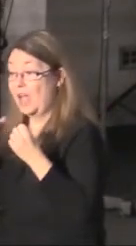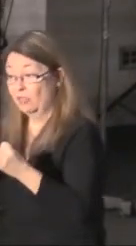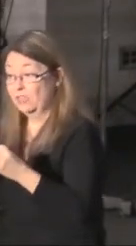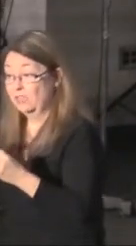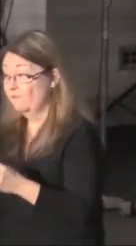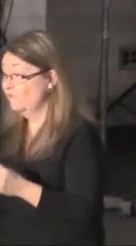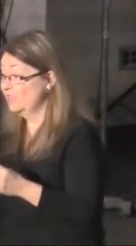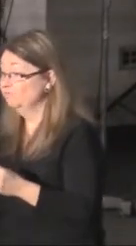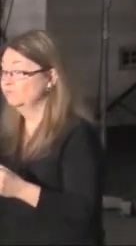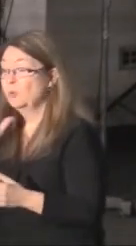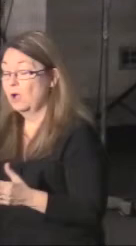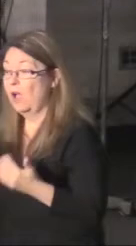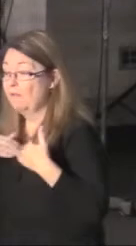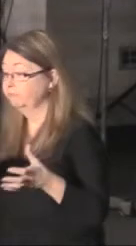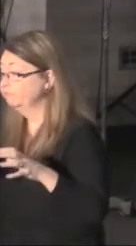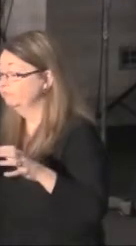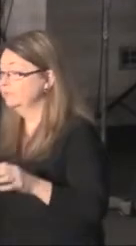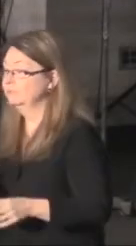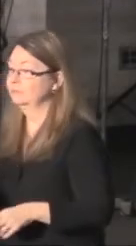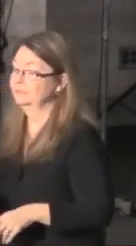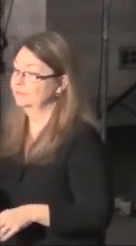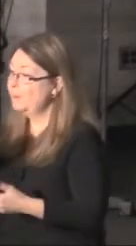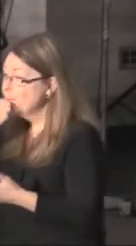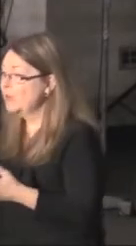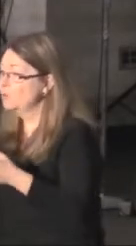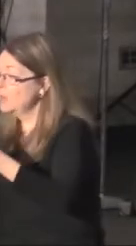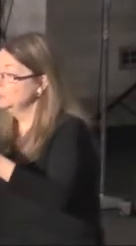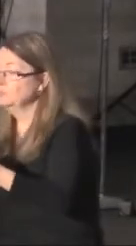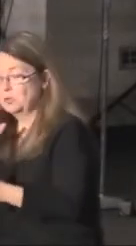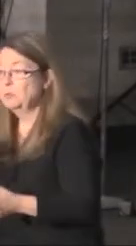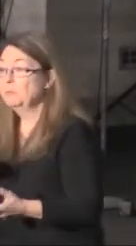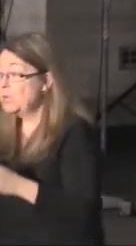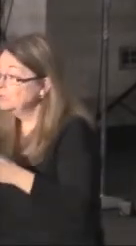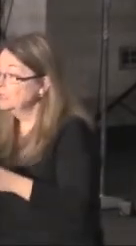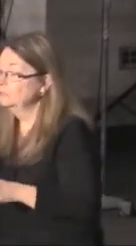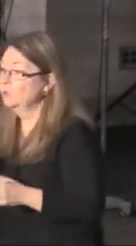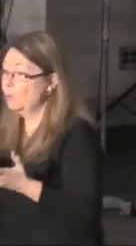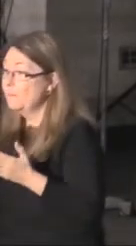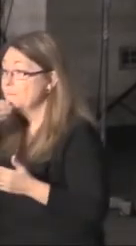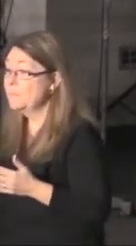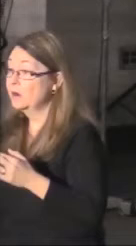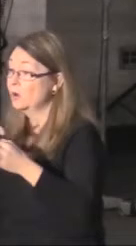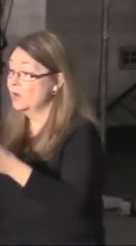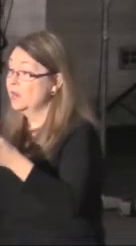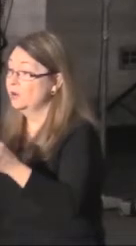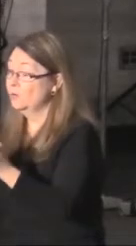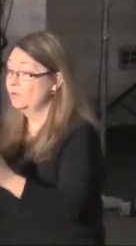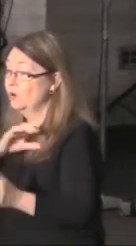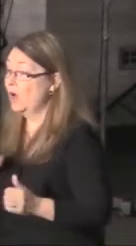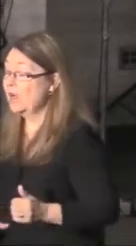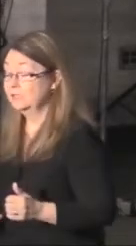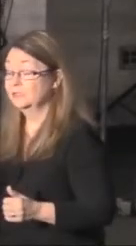up. Trying to have better relationships. You're going to have setbacks. You're going to mess up. Trying to be a better witness for Christ. You can't become a better witness for Christ if you don't make